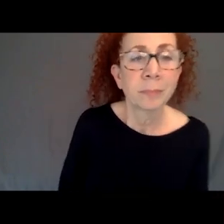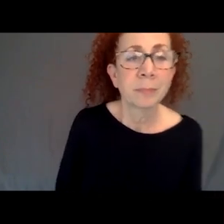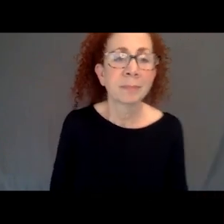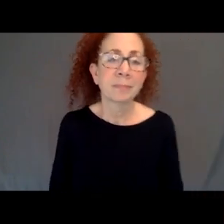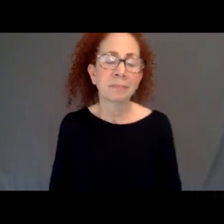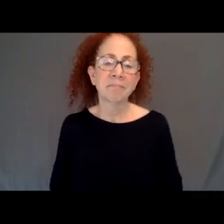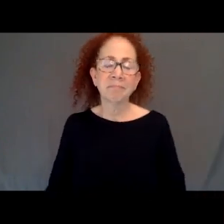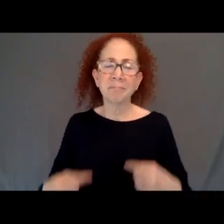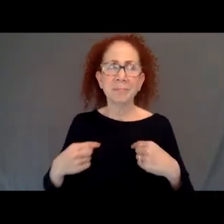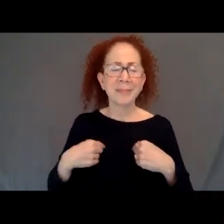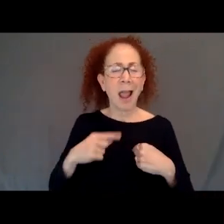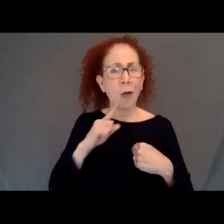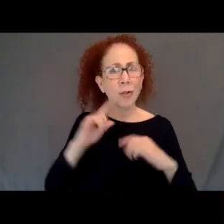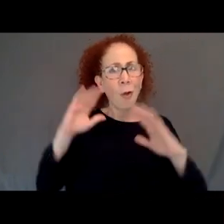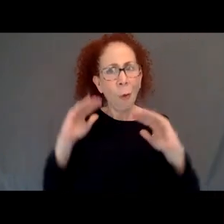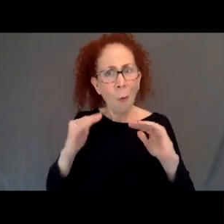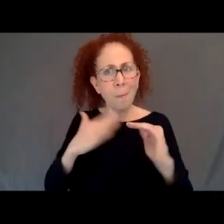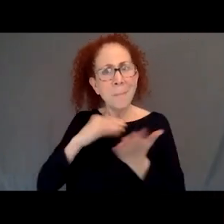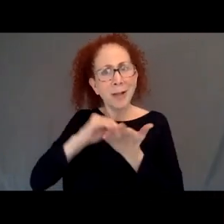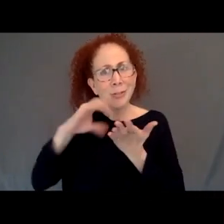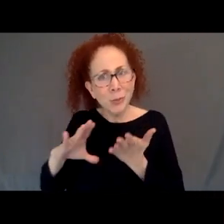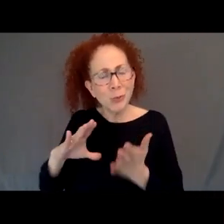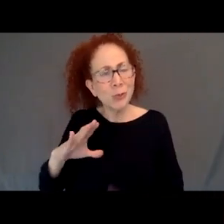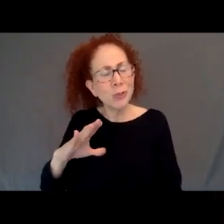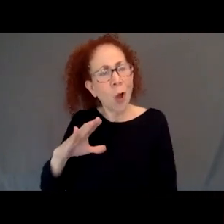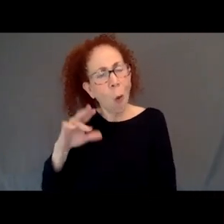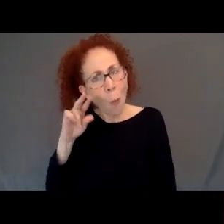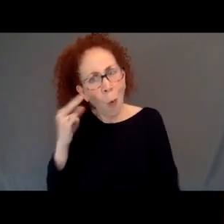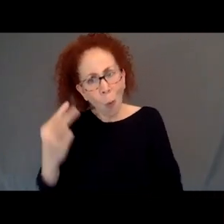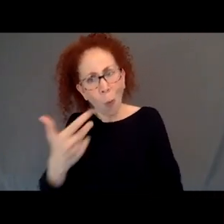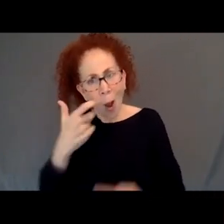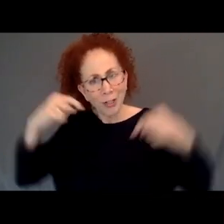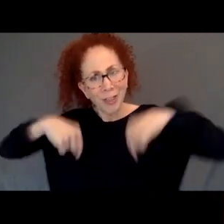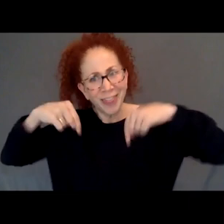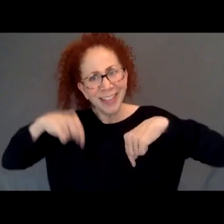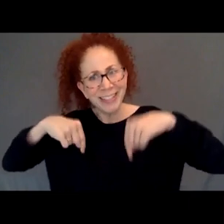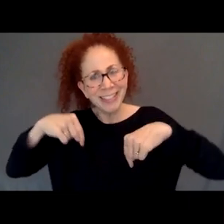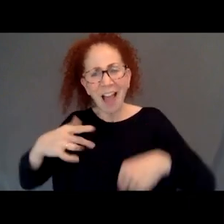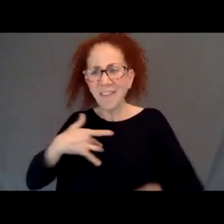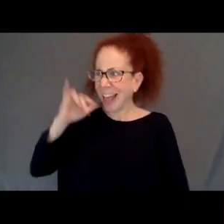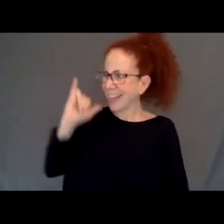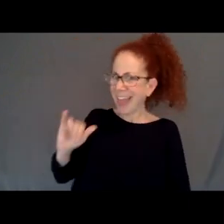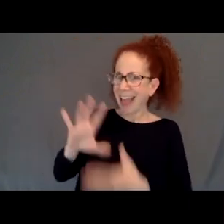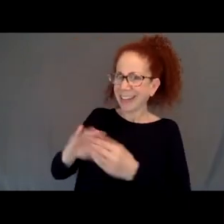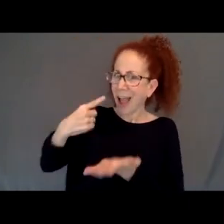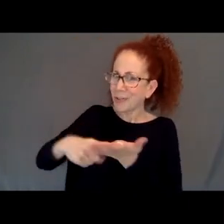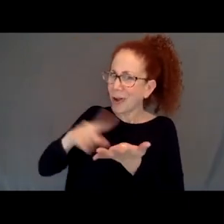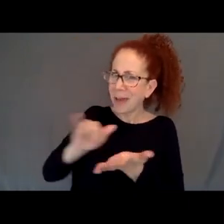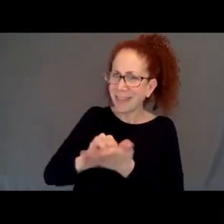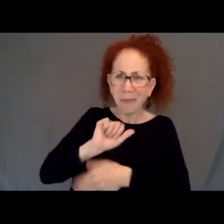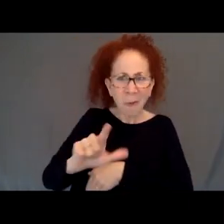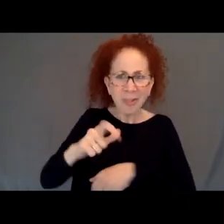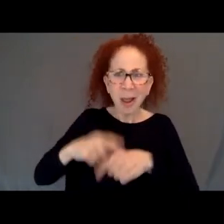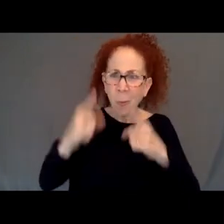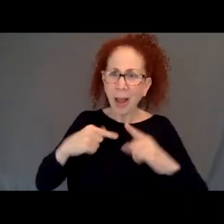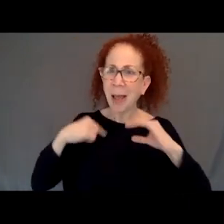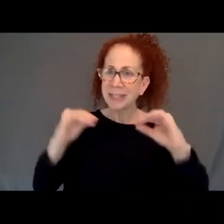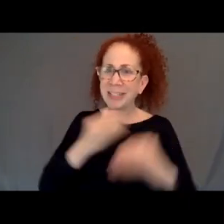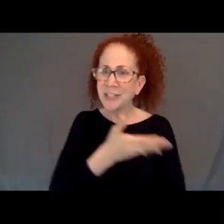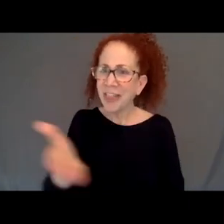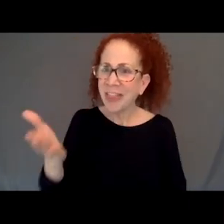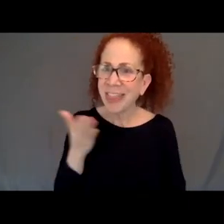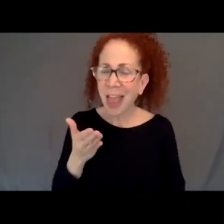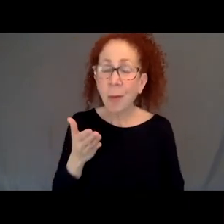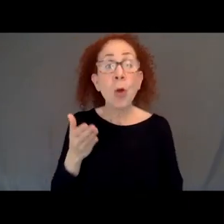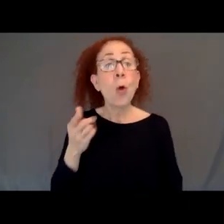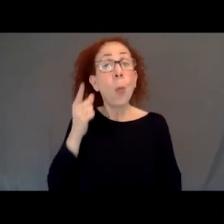I just really hope that my kids are watching this, because I feel like I talk about this all the time when I'm teaching them, to when